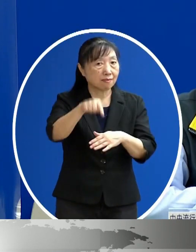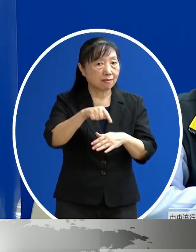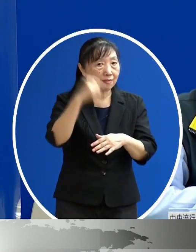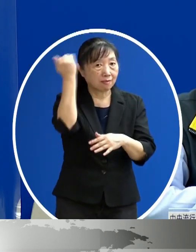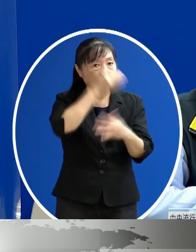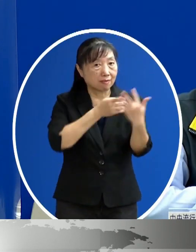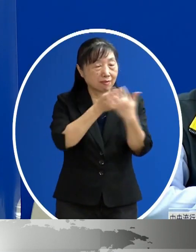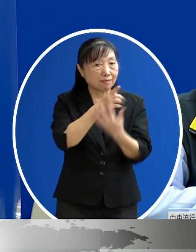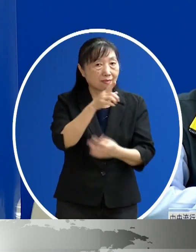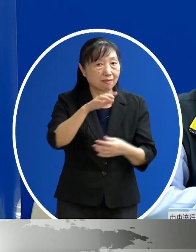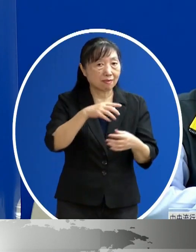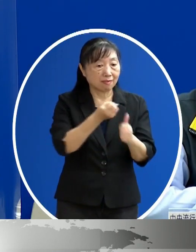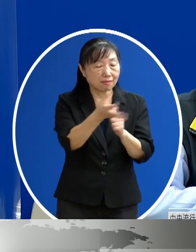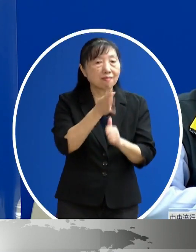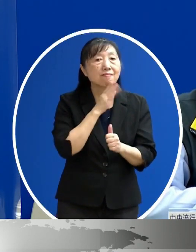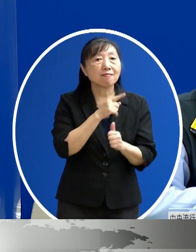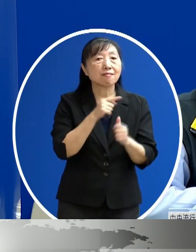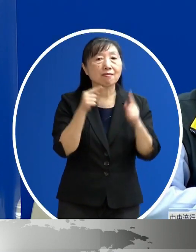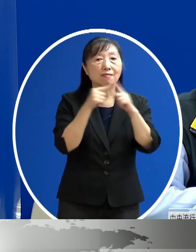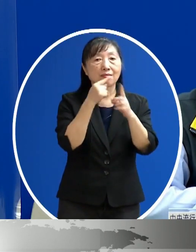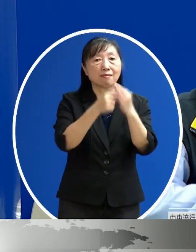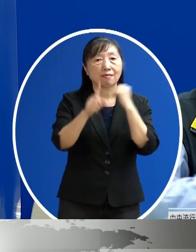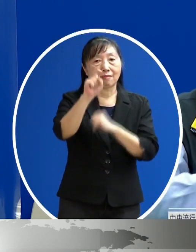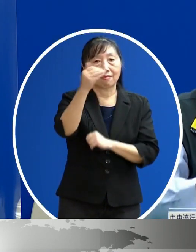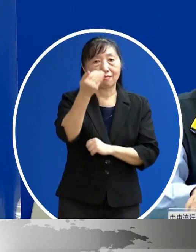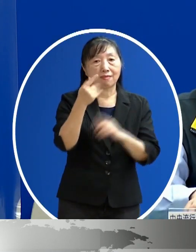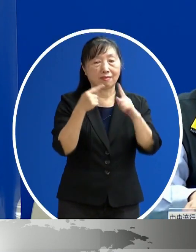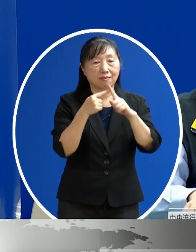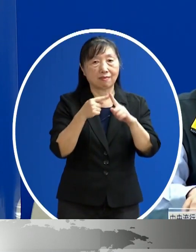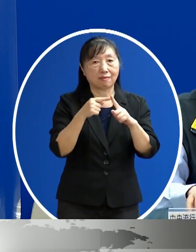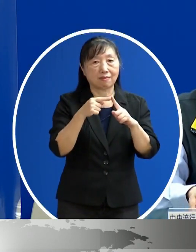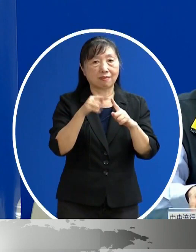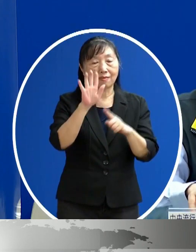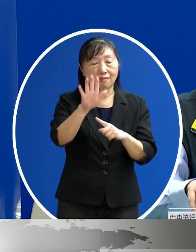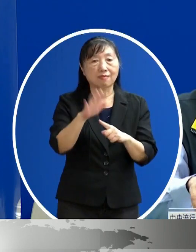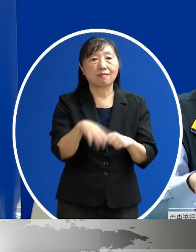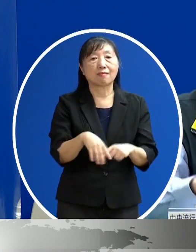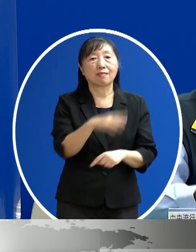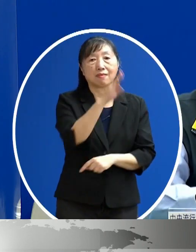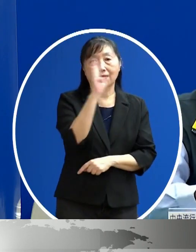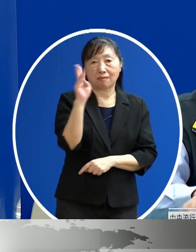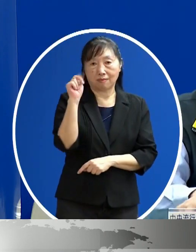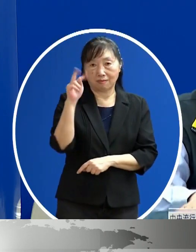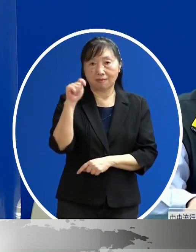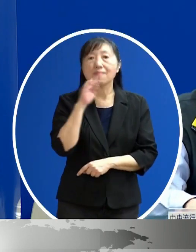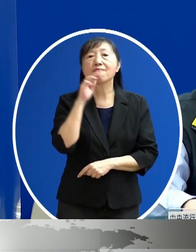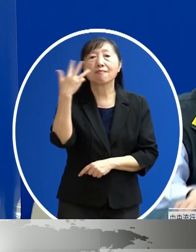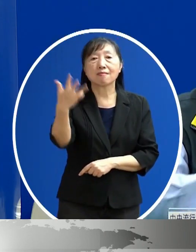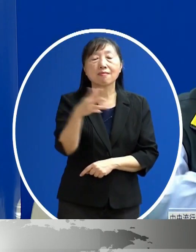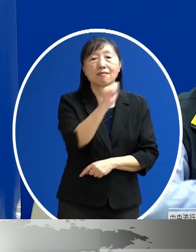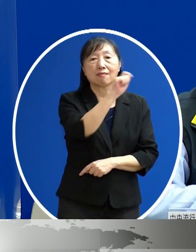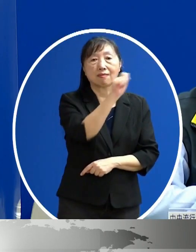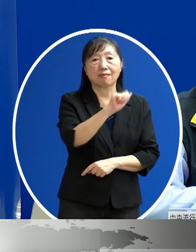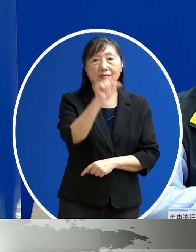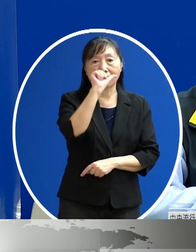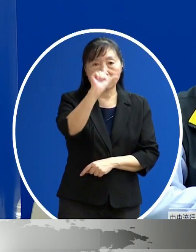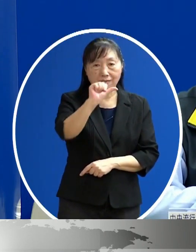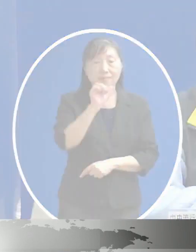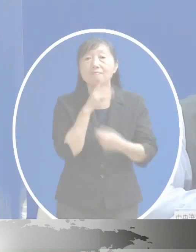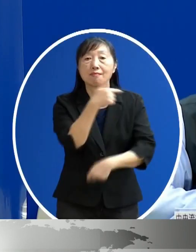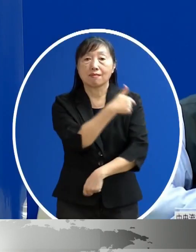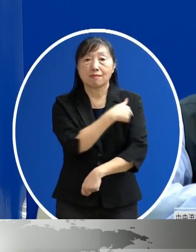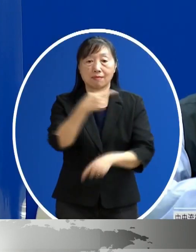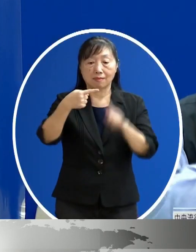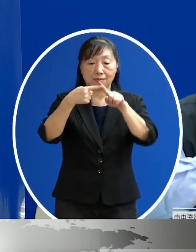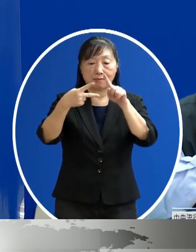in March and June. The other one received the first and second doses of the Pfizer vaccine in June and July. To date, we have a